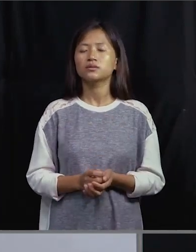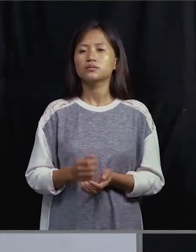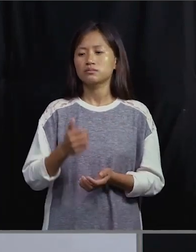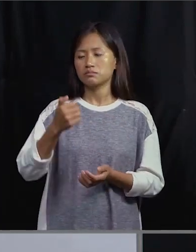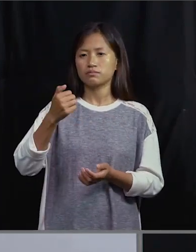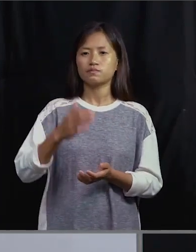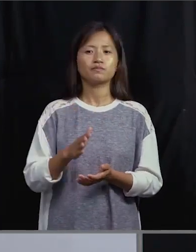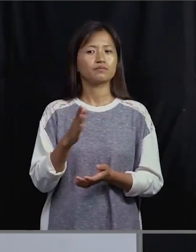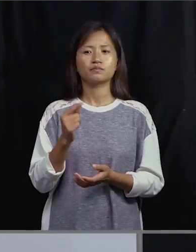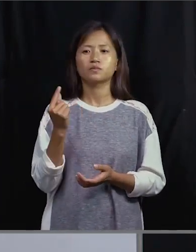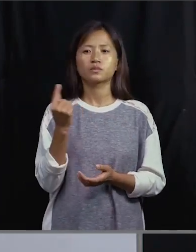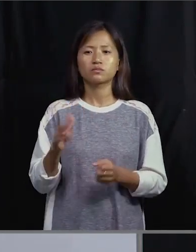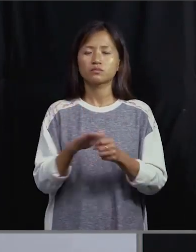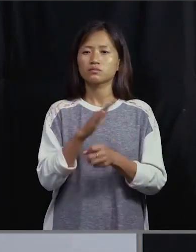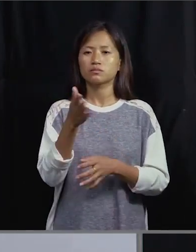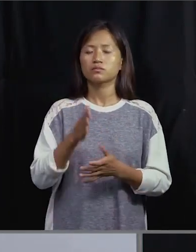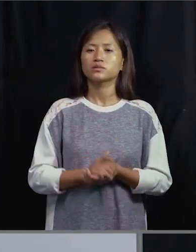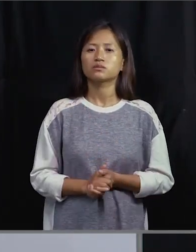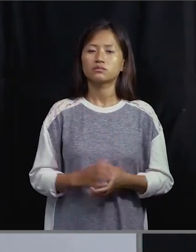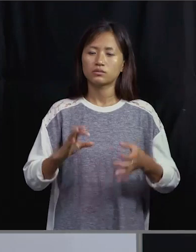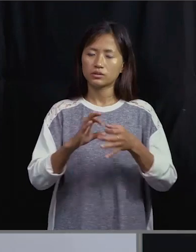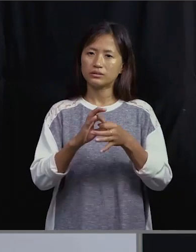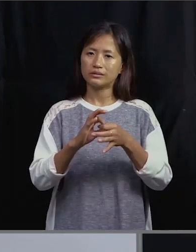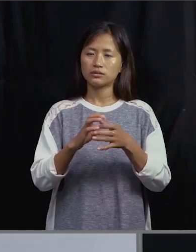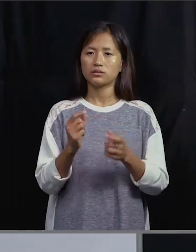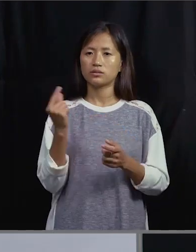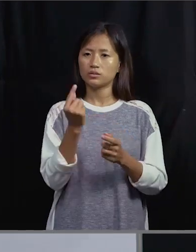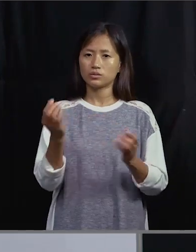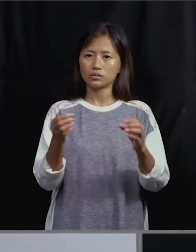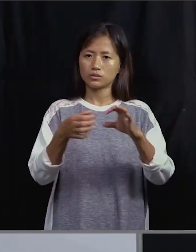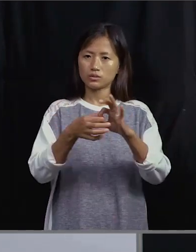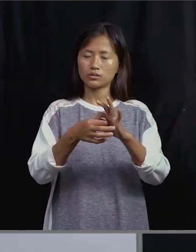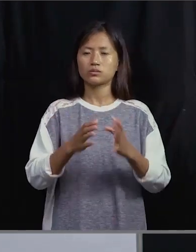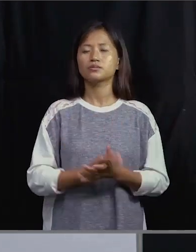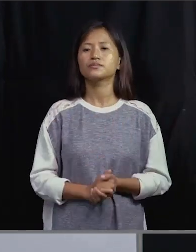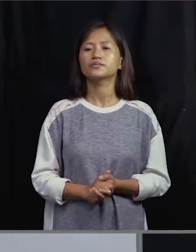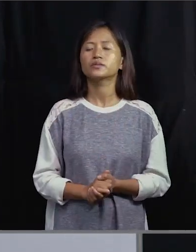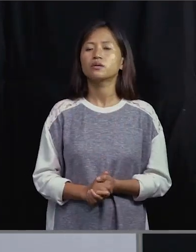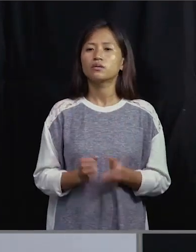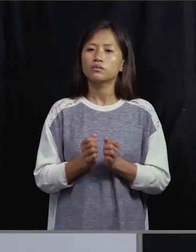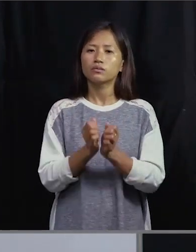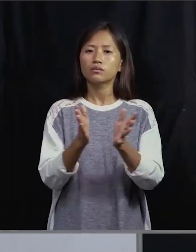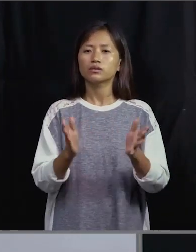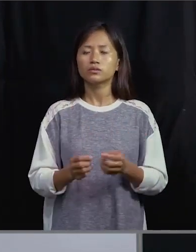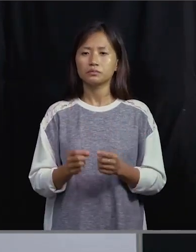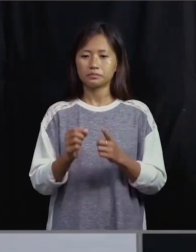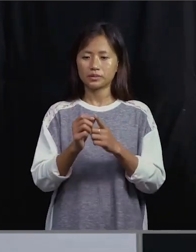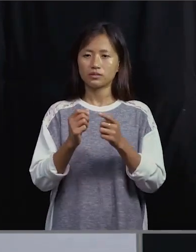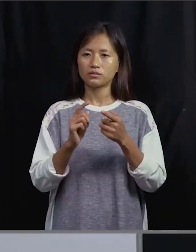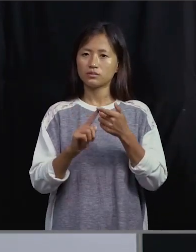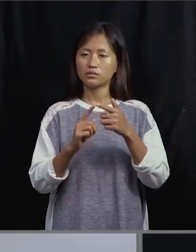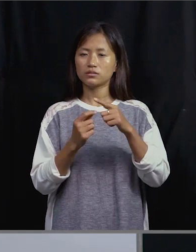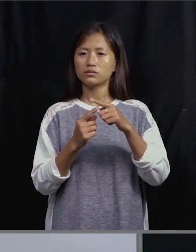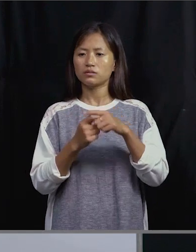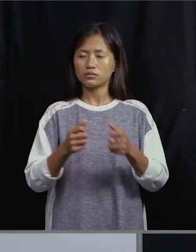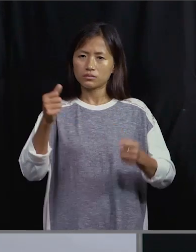not useful. They are required jointly. They are used jointly. Without petrol, it